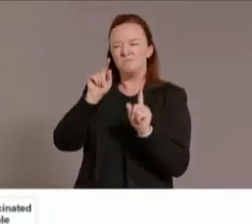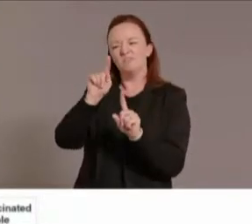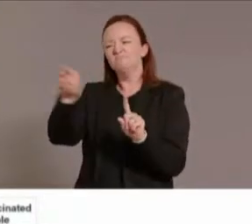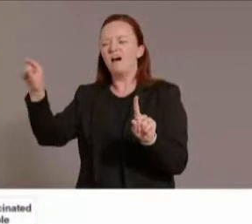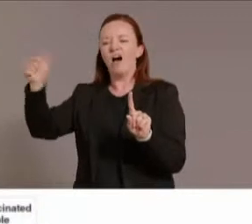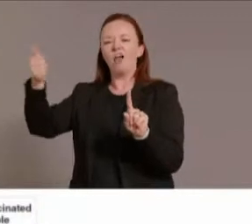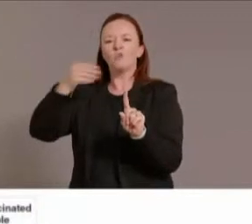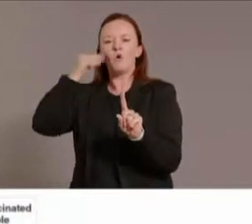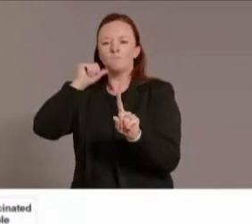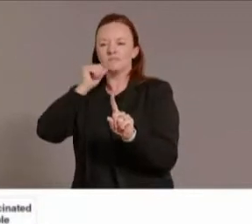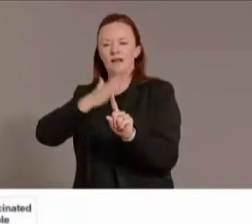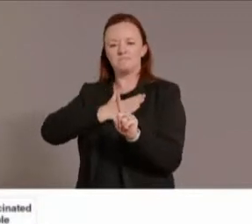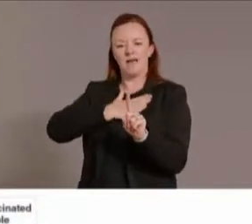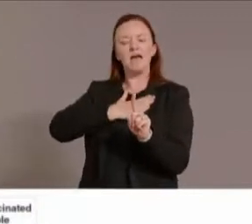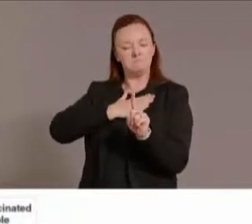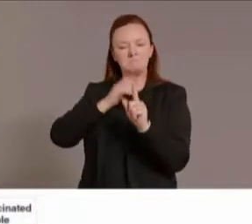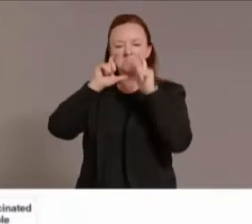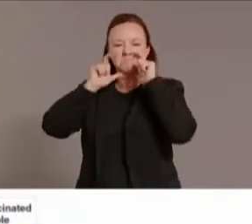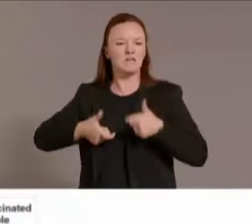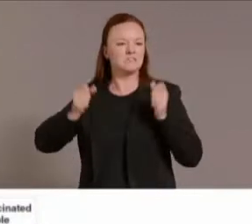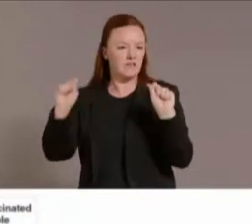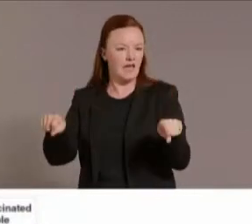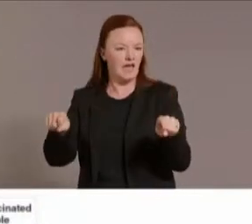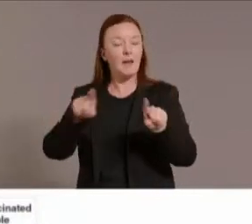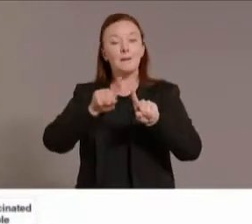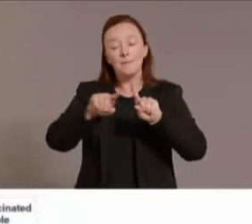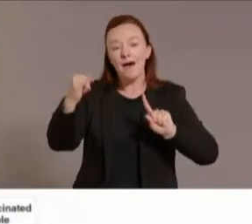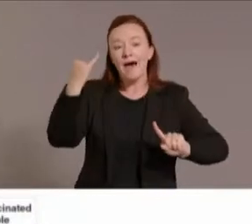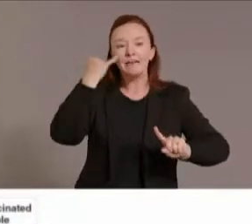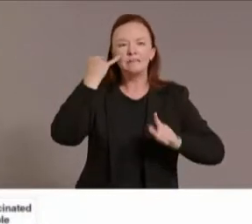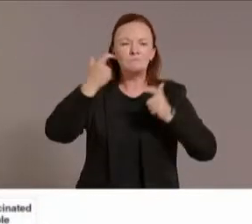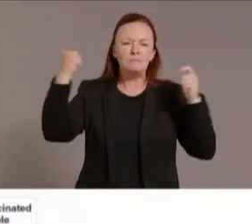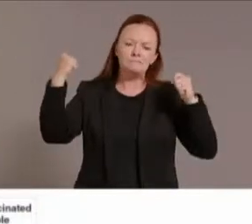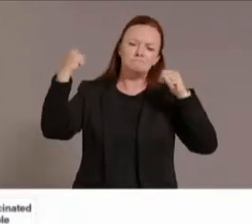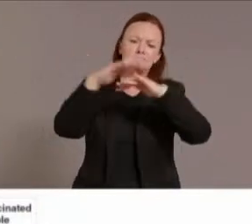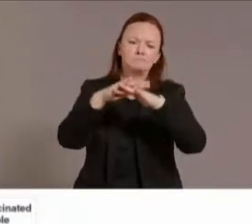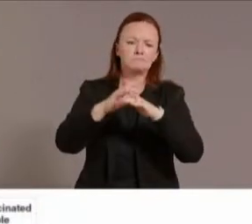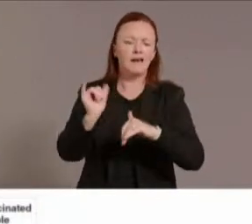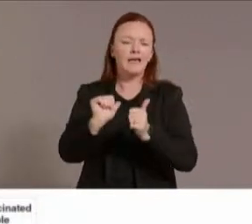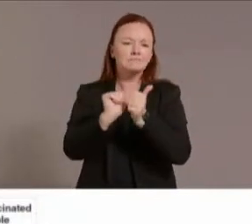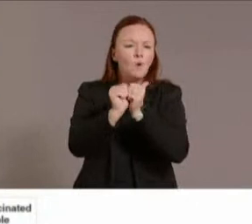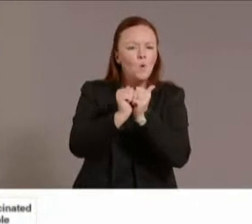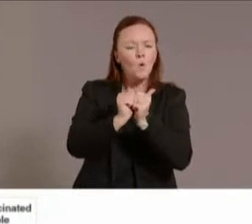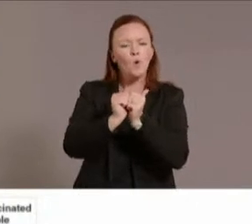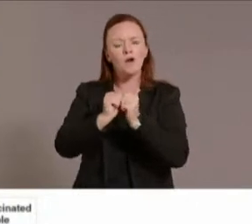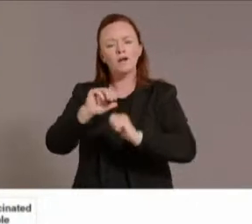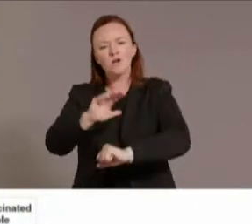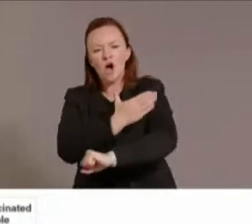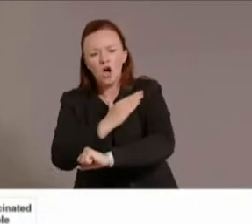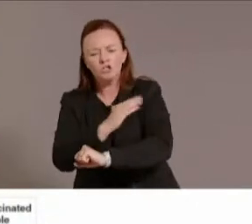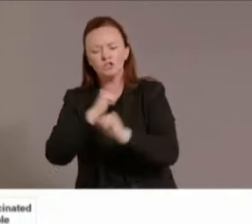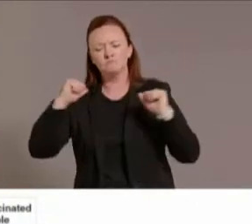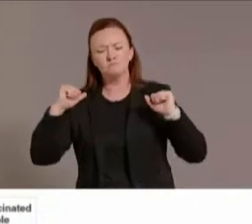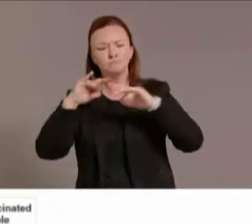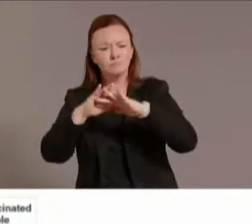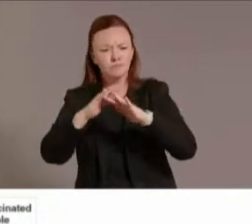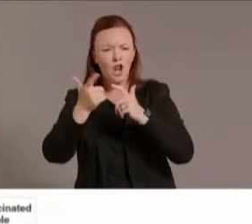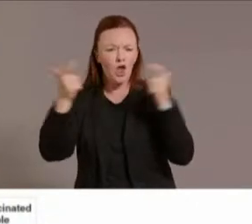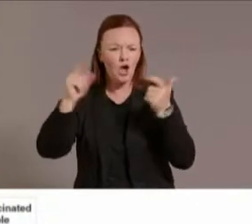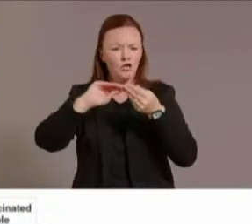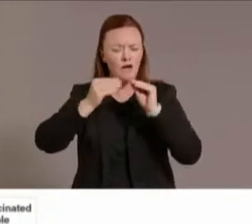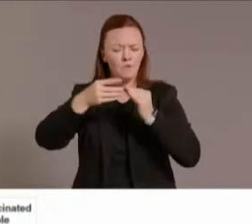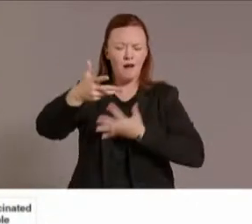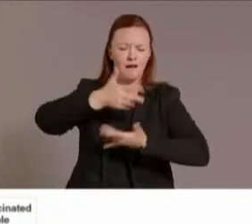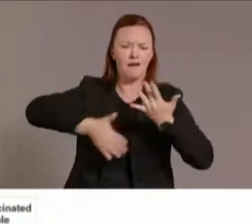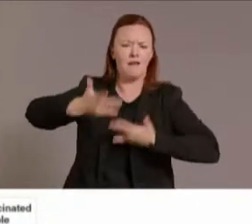recommend that you wear a mask if you are going to be at an outdoor event, such as a sporting event where there's going to, or a concert where there's going to be large